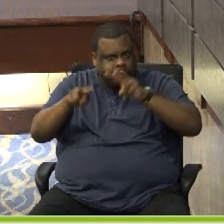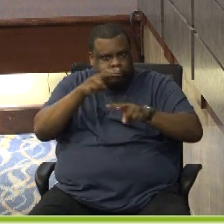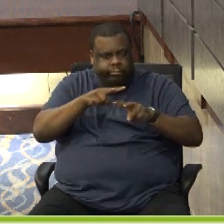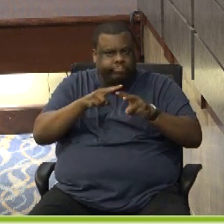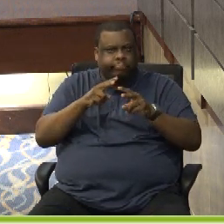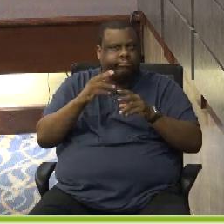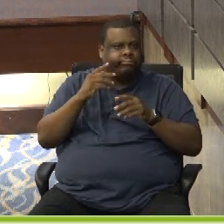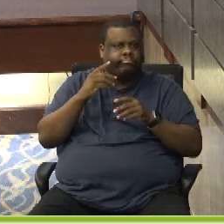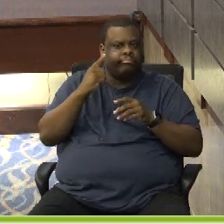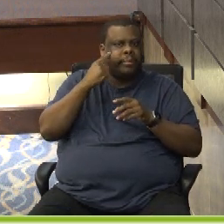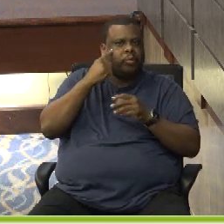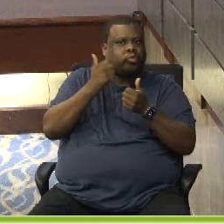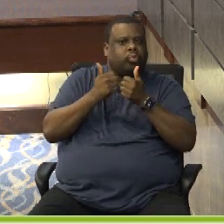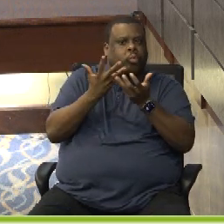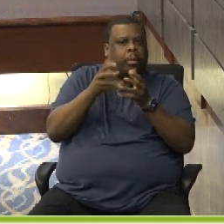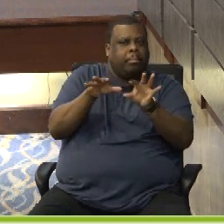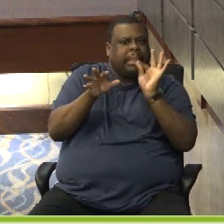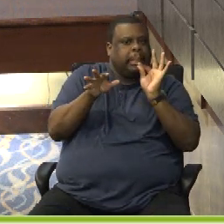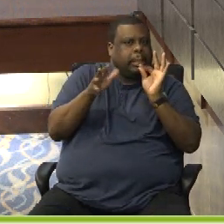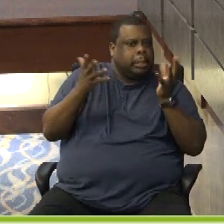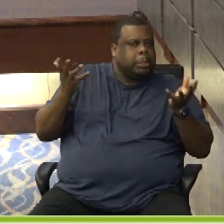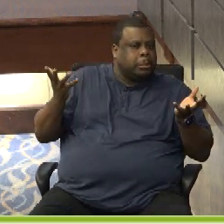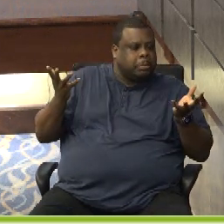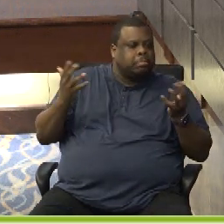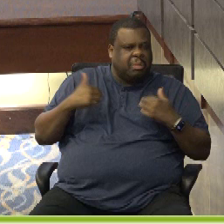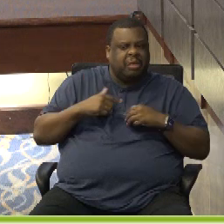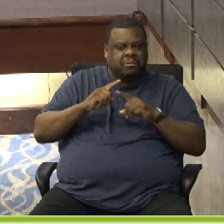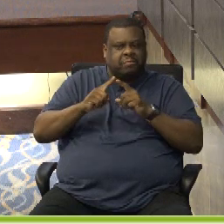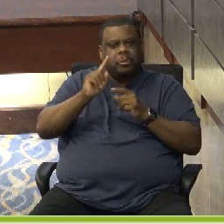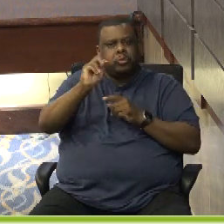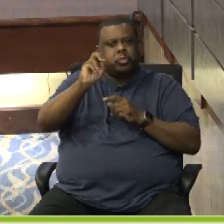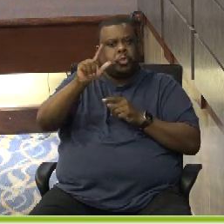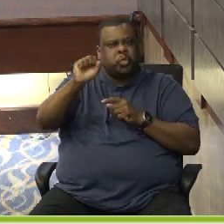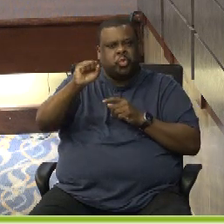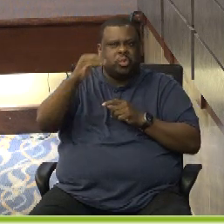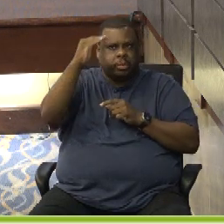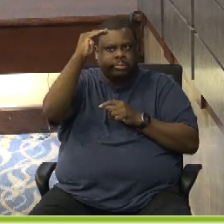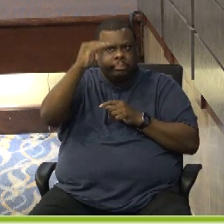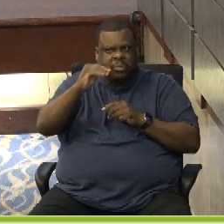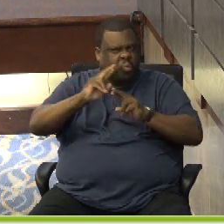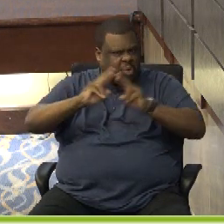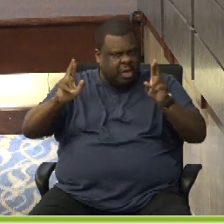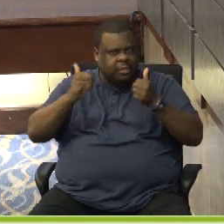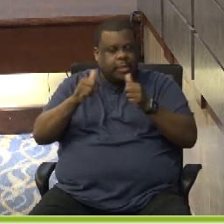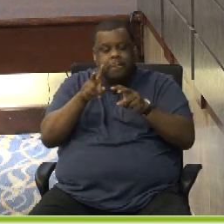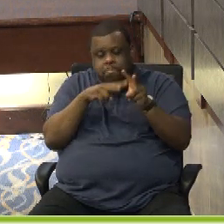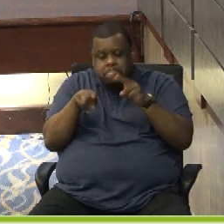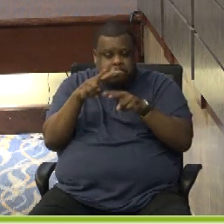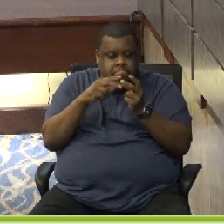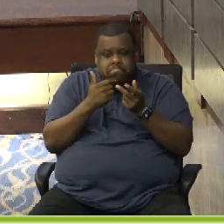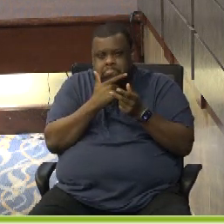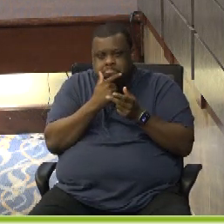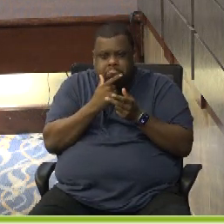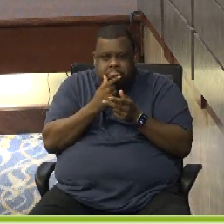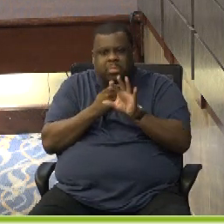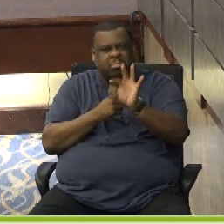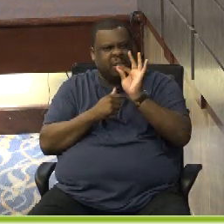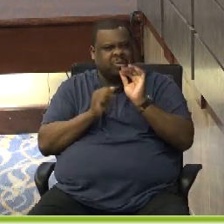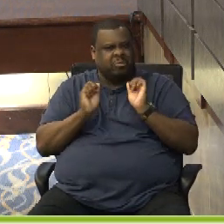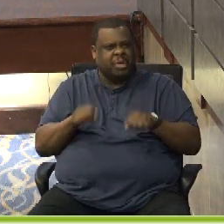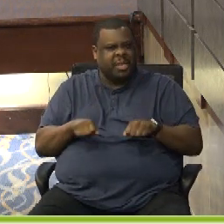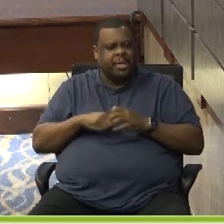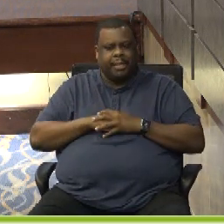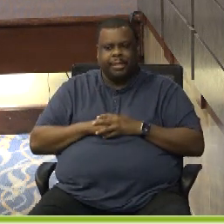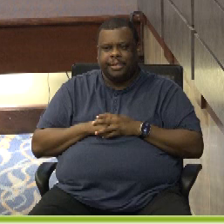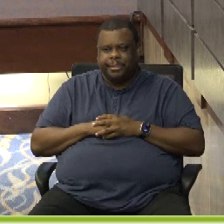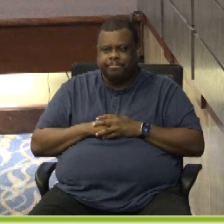have to rethink every single thing you produce. You have some tools at the ready. And just as an overview, just